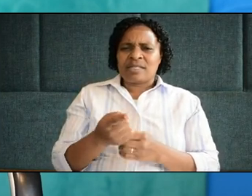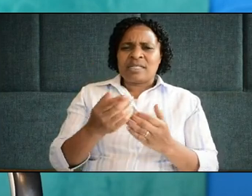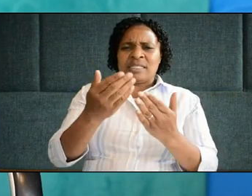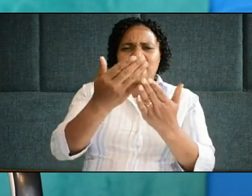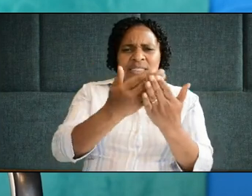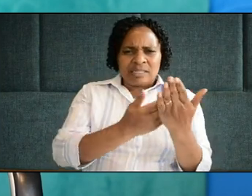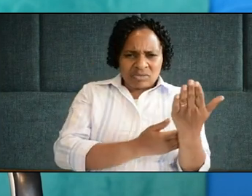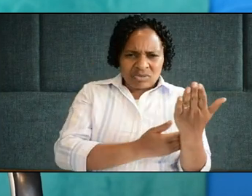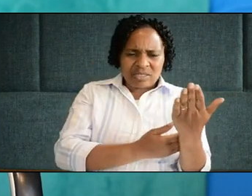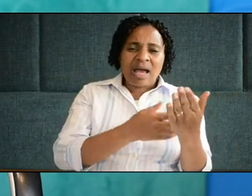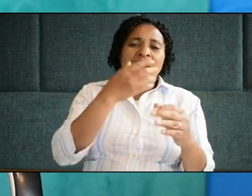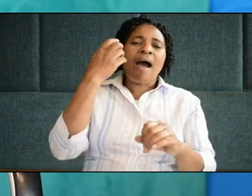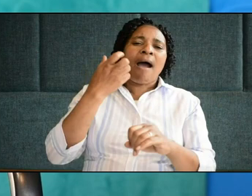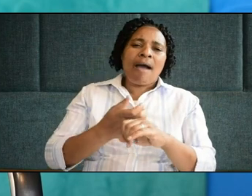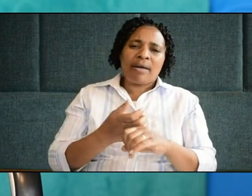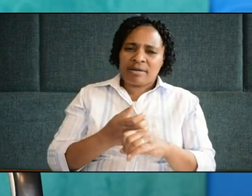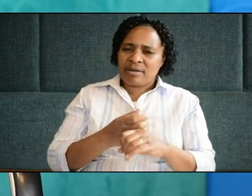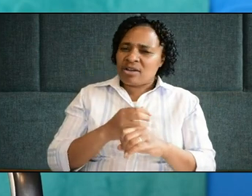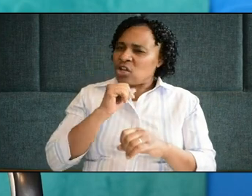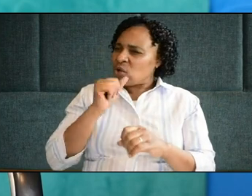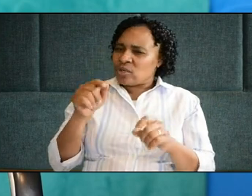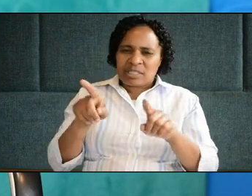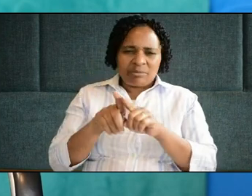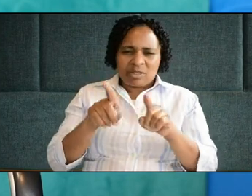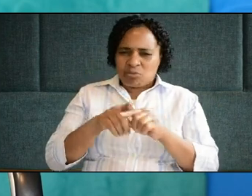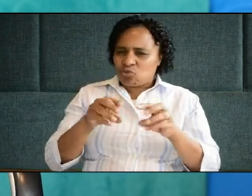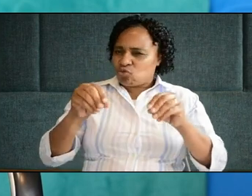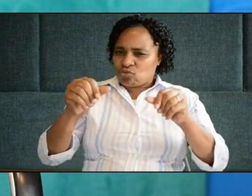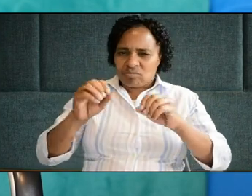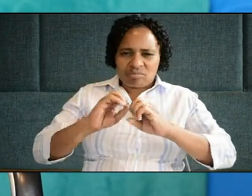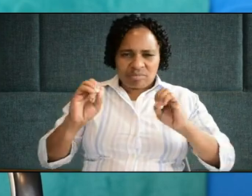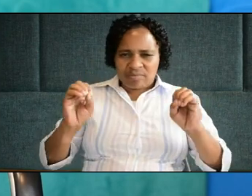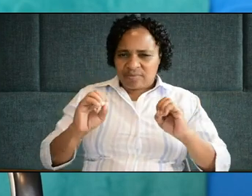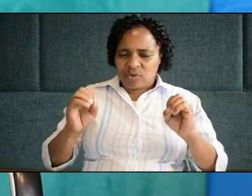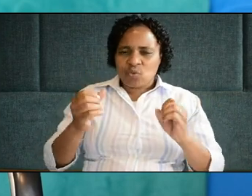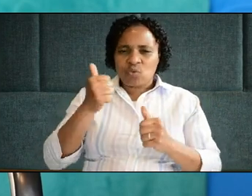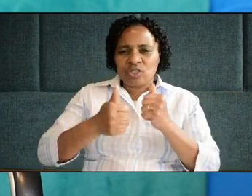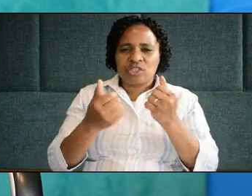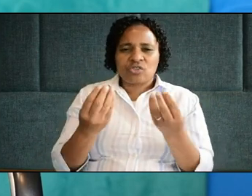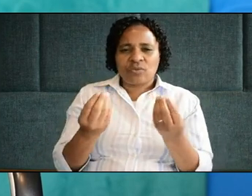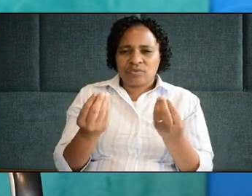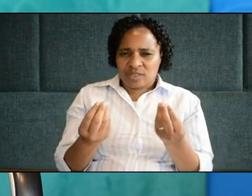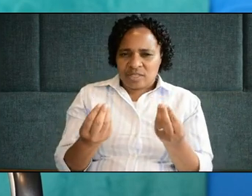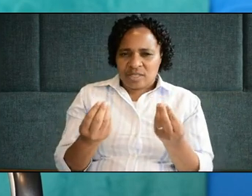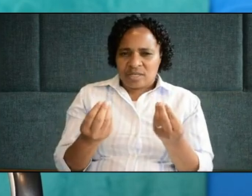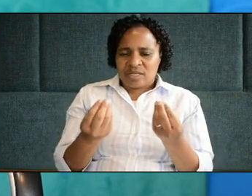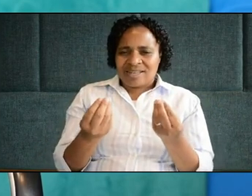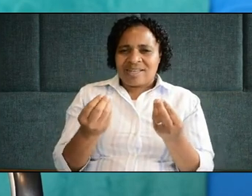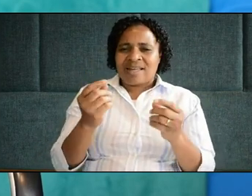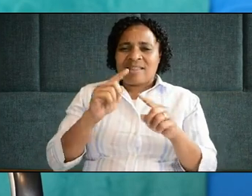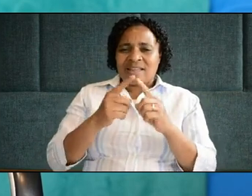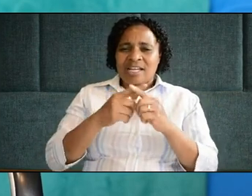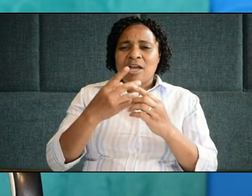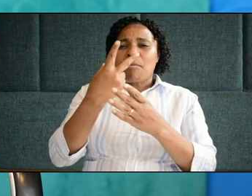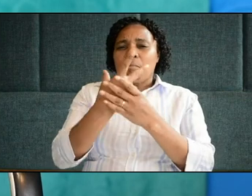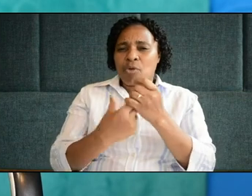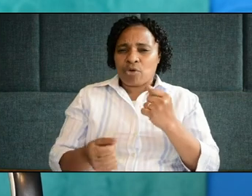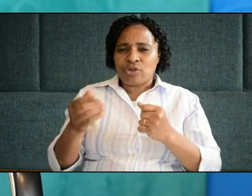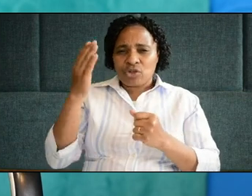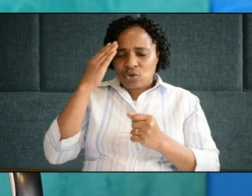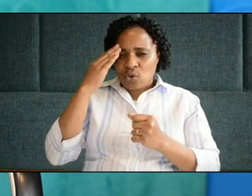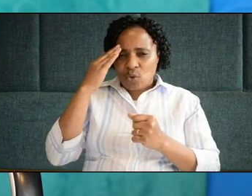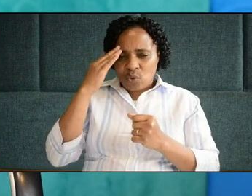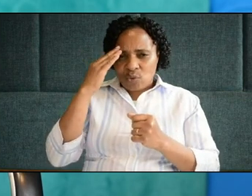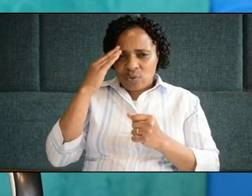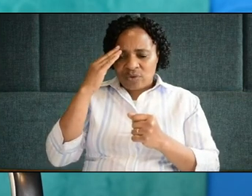the stones are hard. They're not like clay, which is soft. And we both know that clay